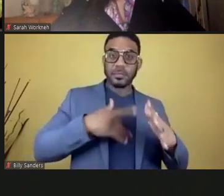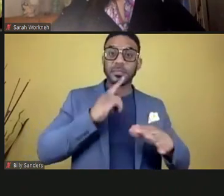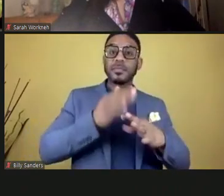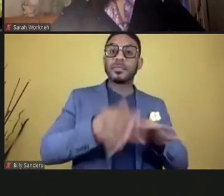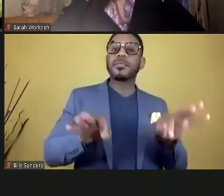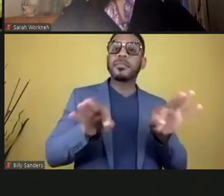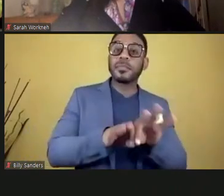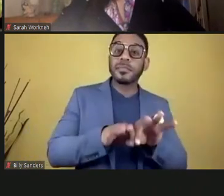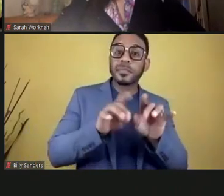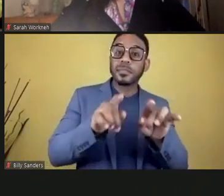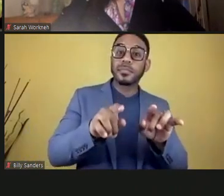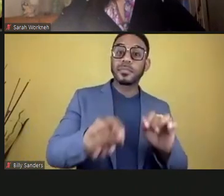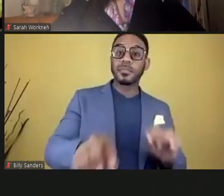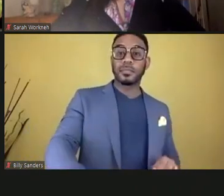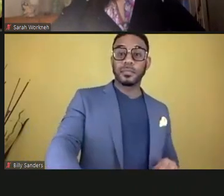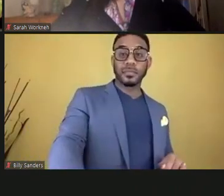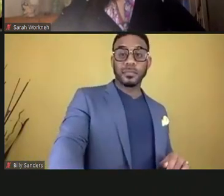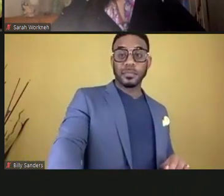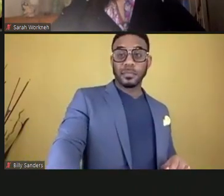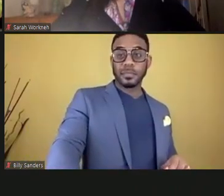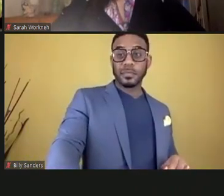I think feelings, you know,